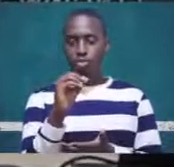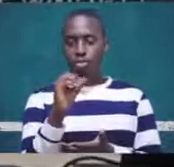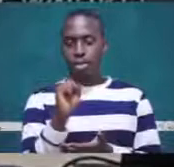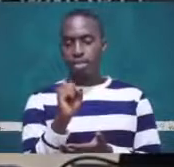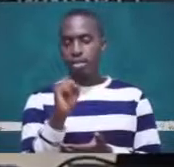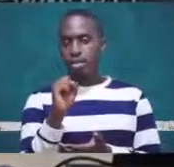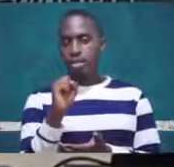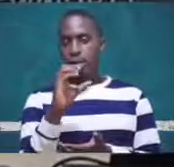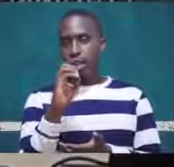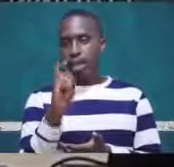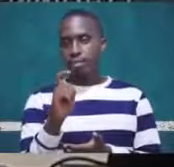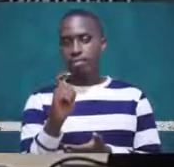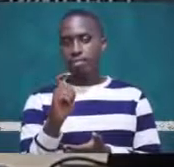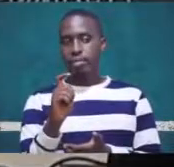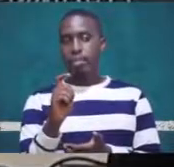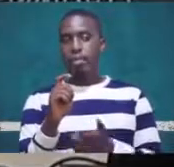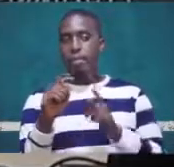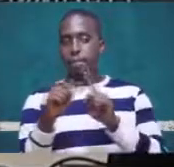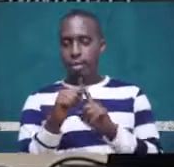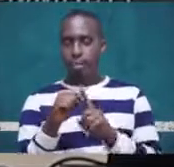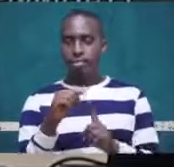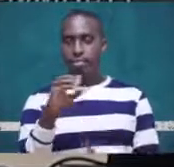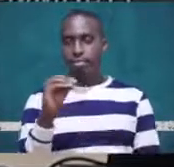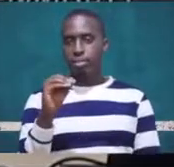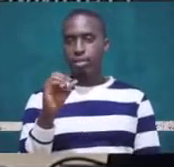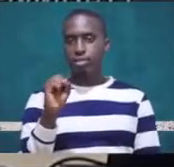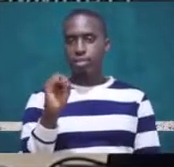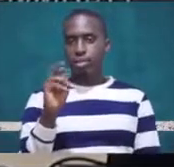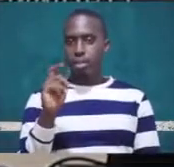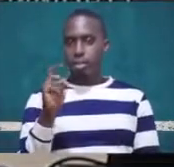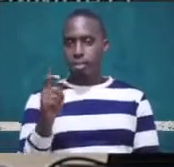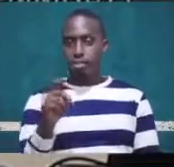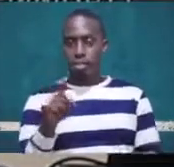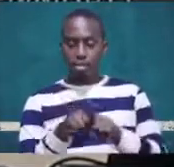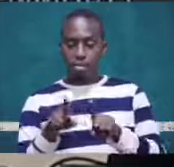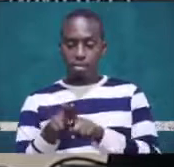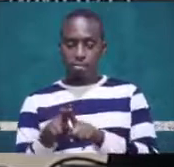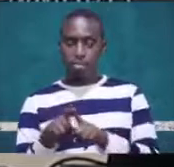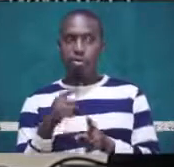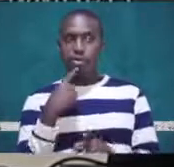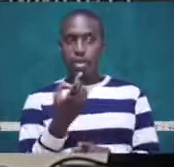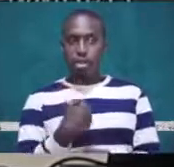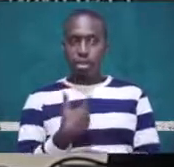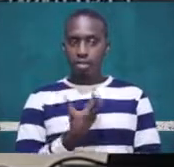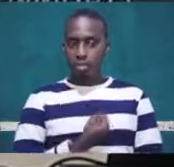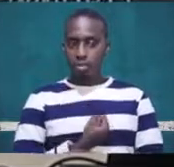0 sine x. Equating the coefficient, I'll be